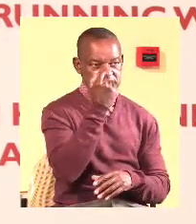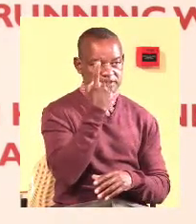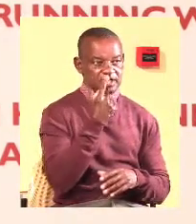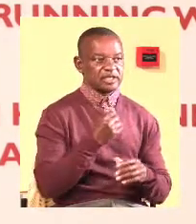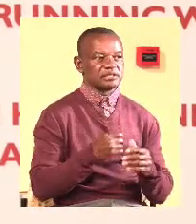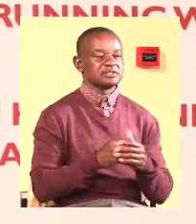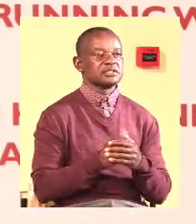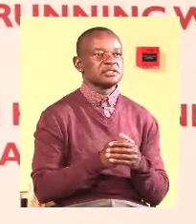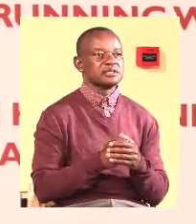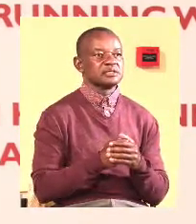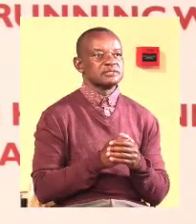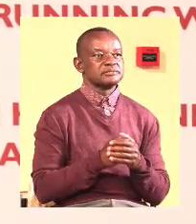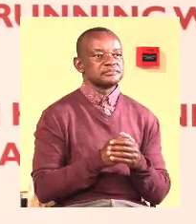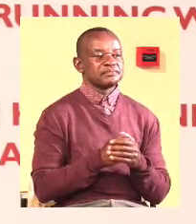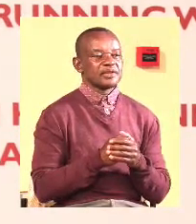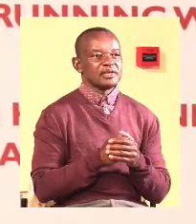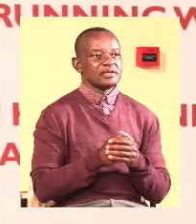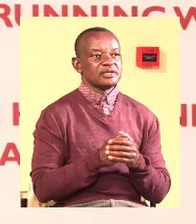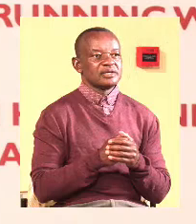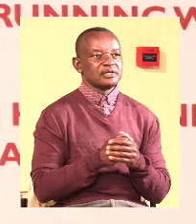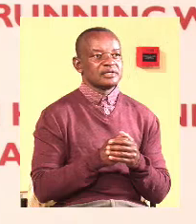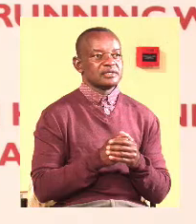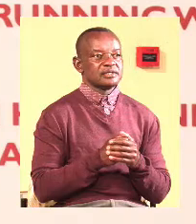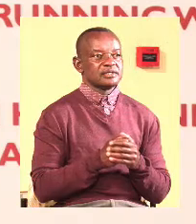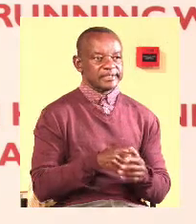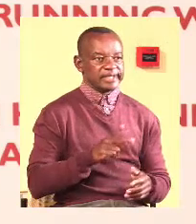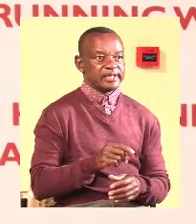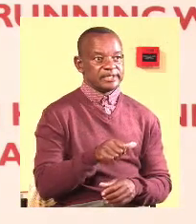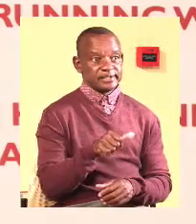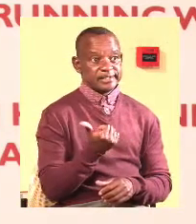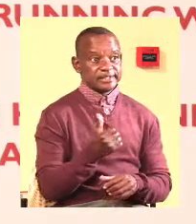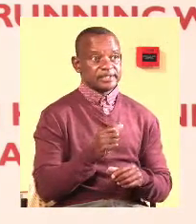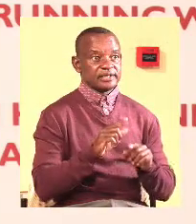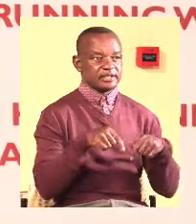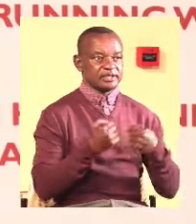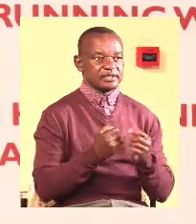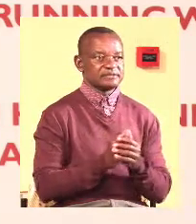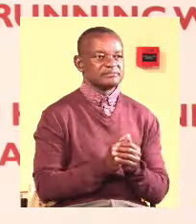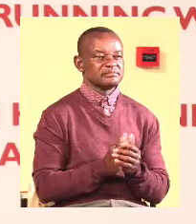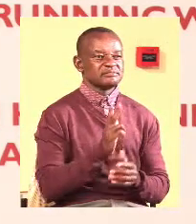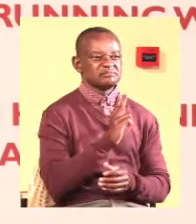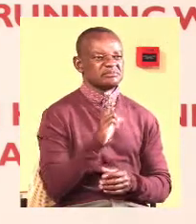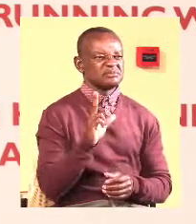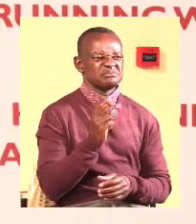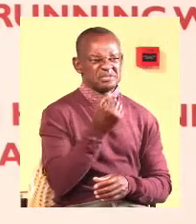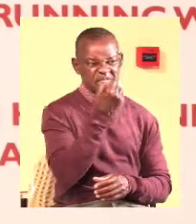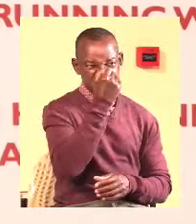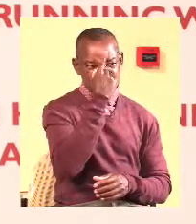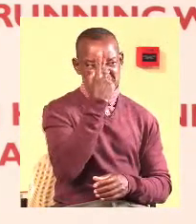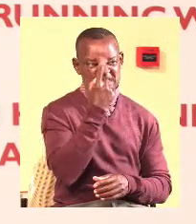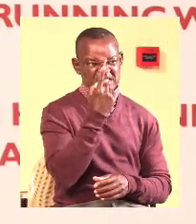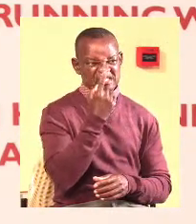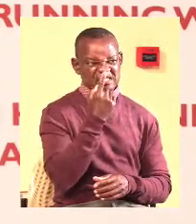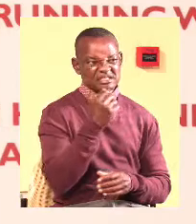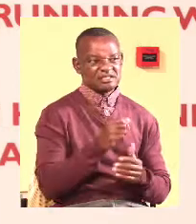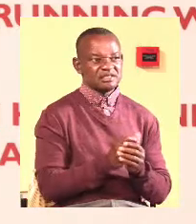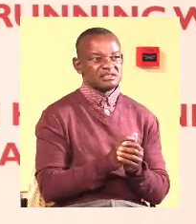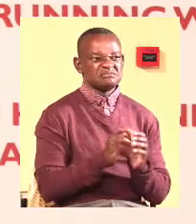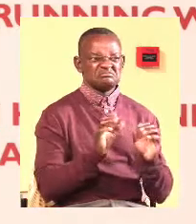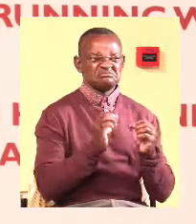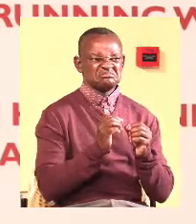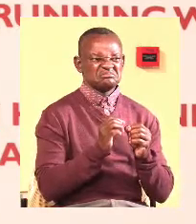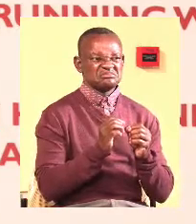of social distancing, and that is one of the things that we want to tell them, that stay home, please. Even if we are saying